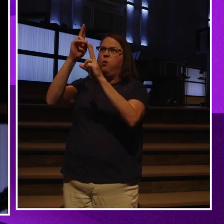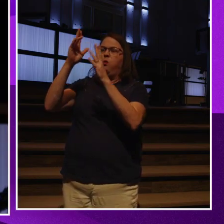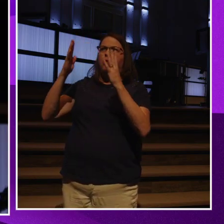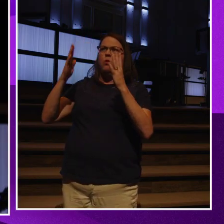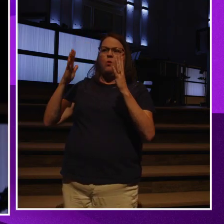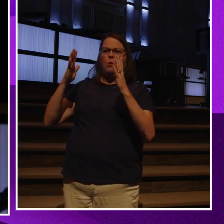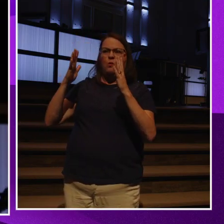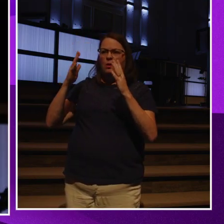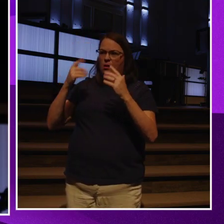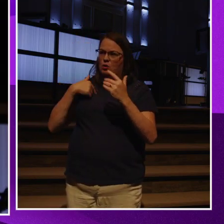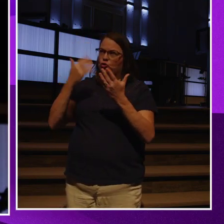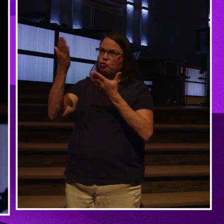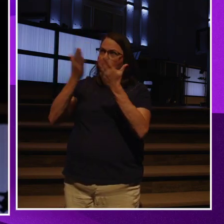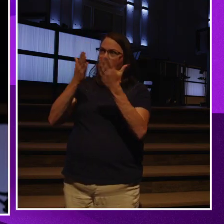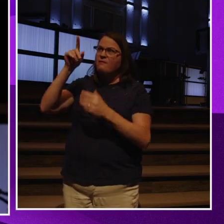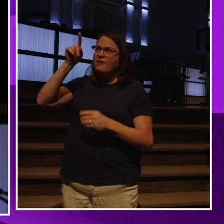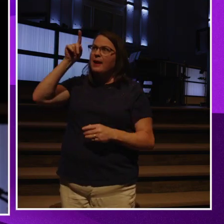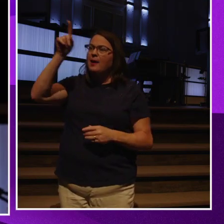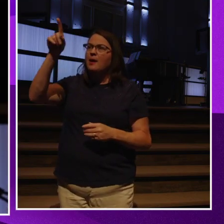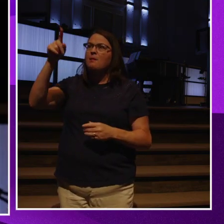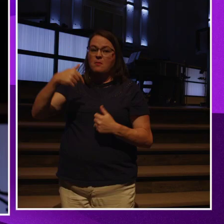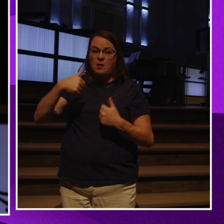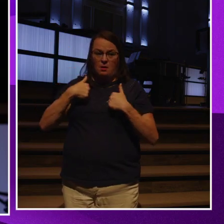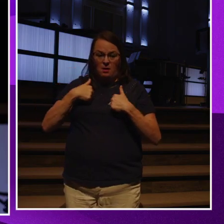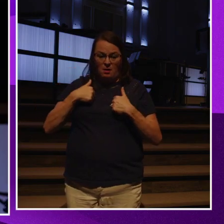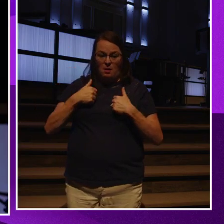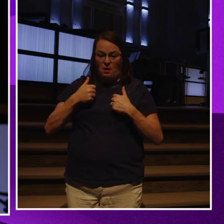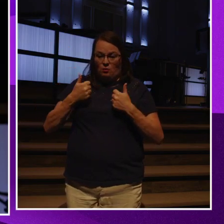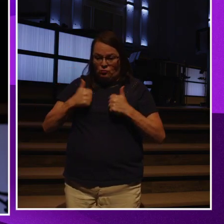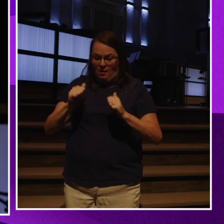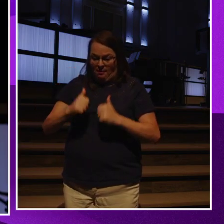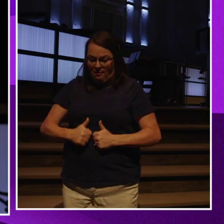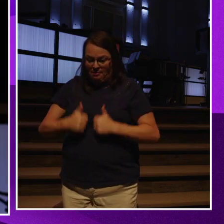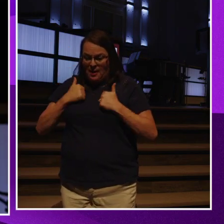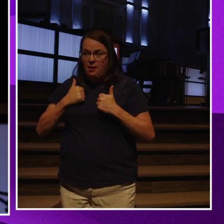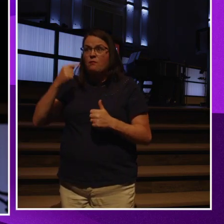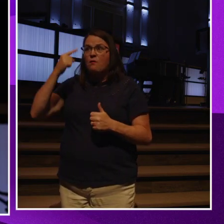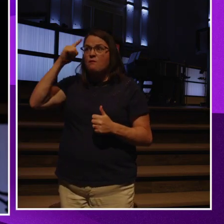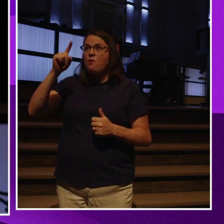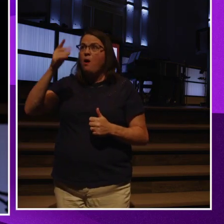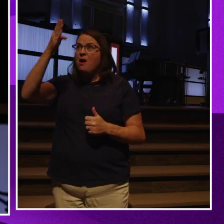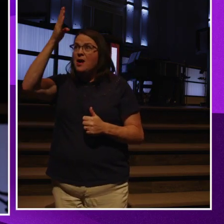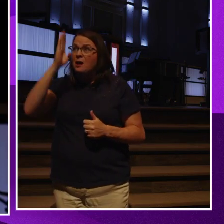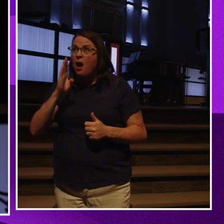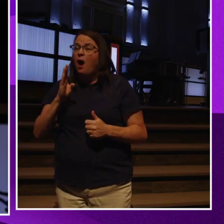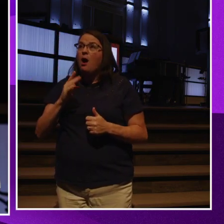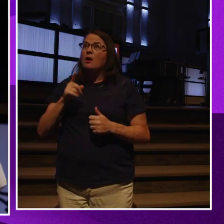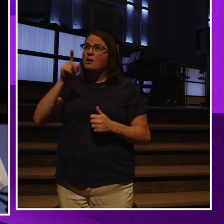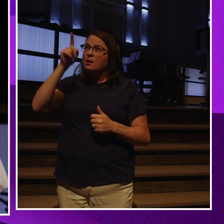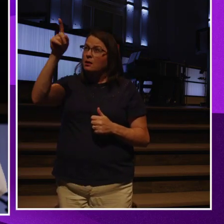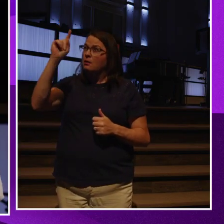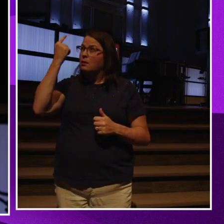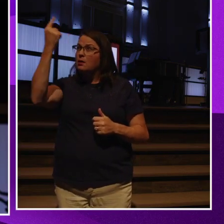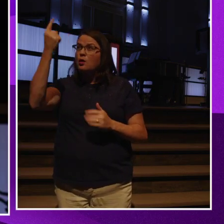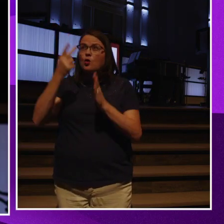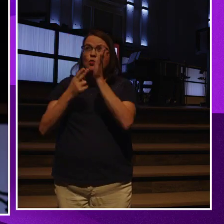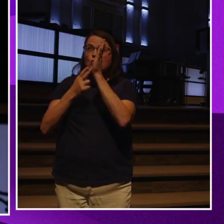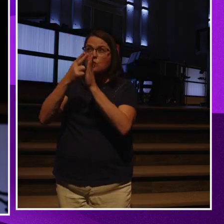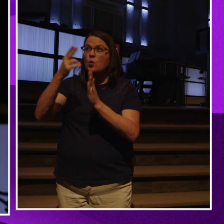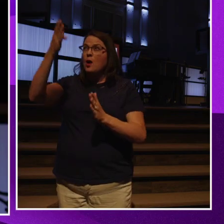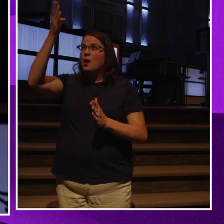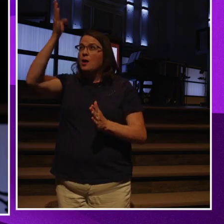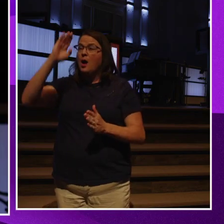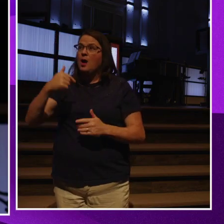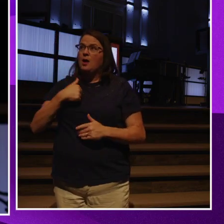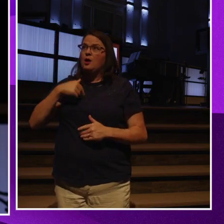are striving to live for God, the true God, it should